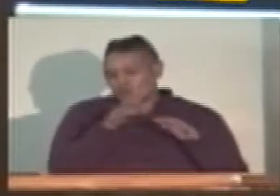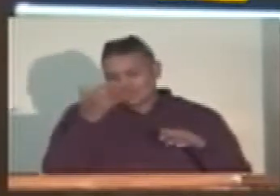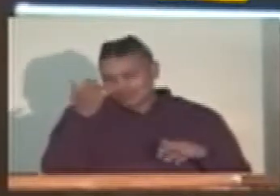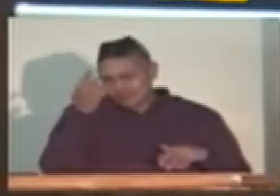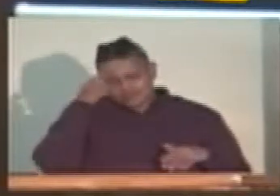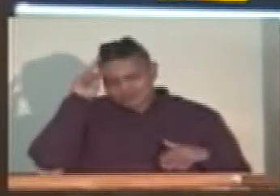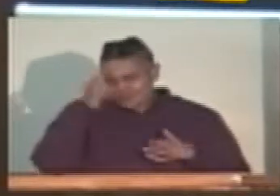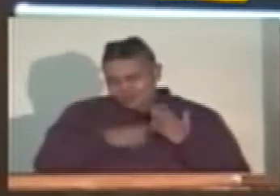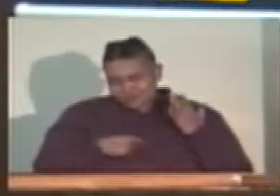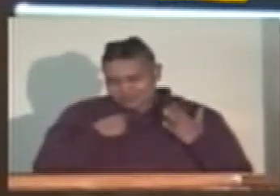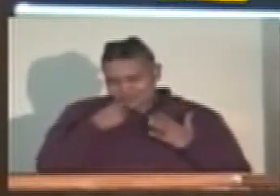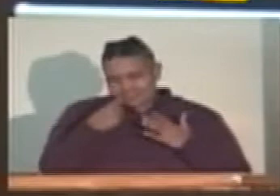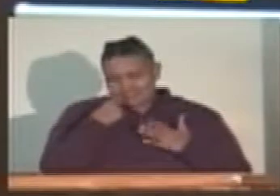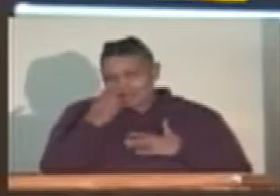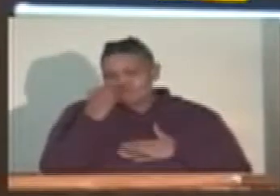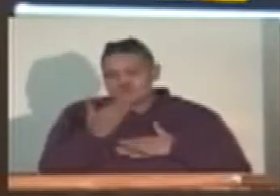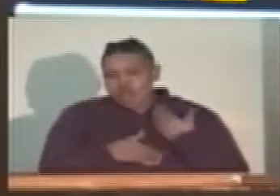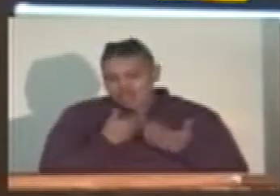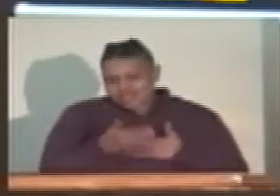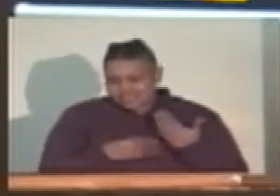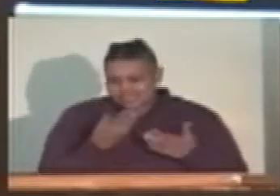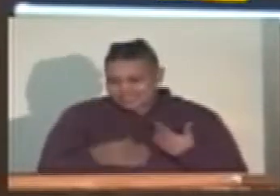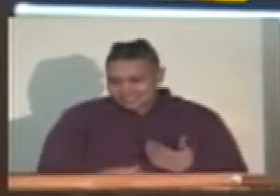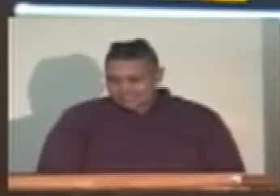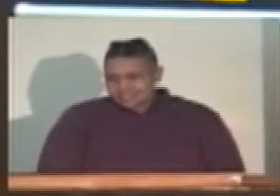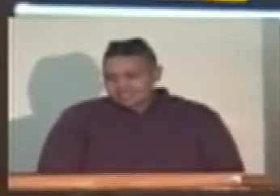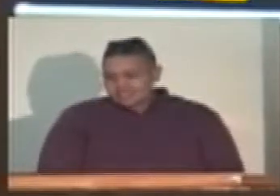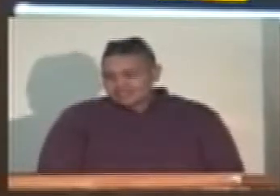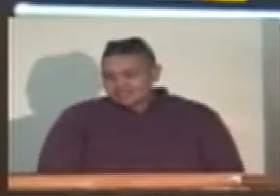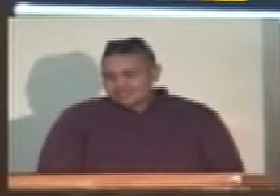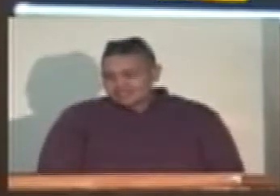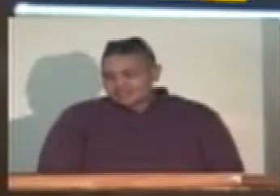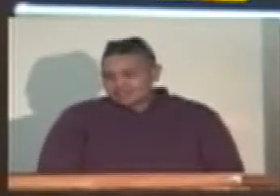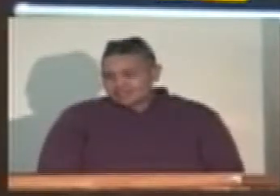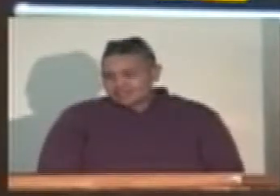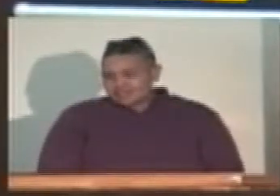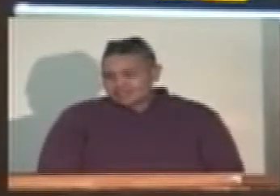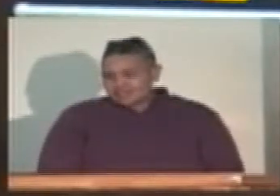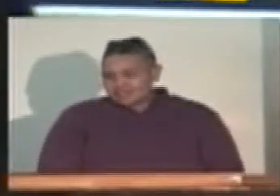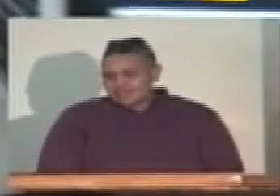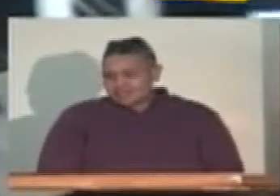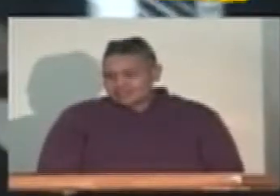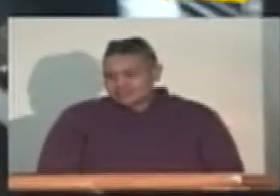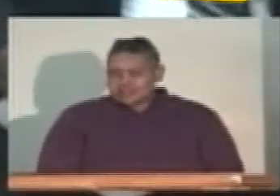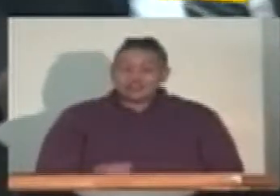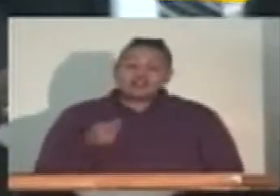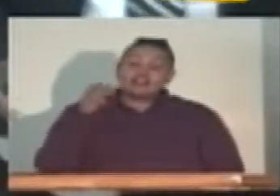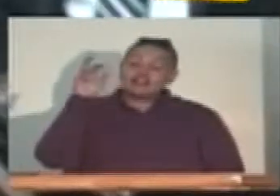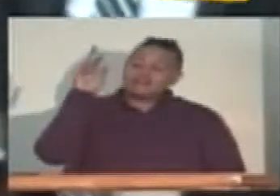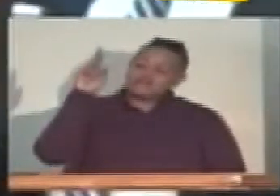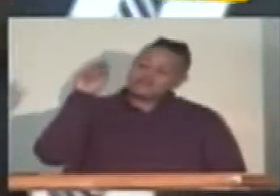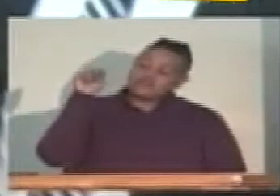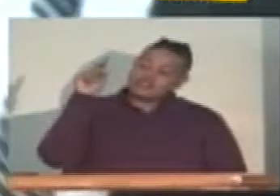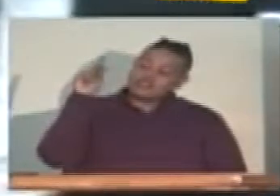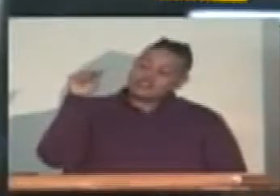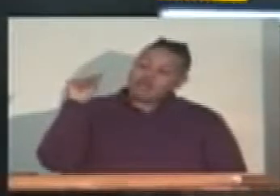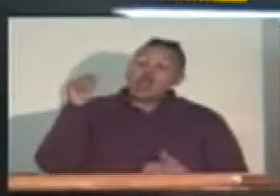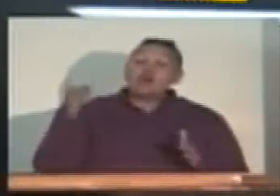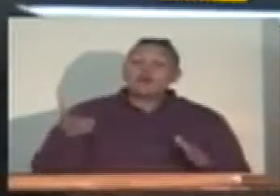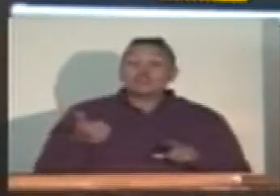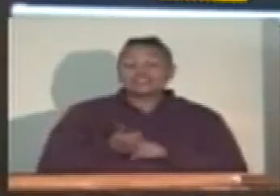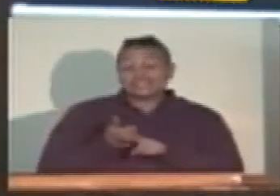context. Go. And I said, and it, the RADA person